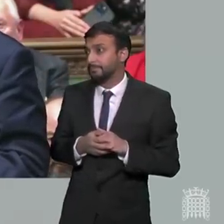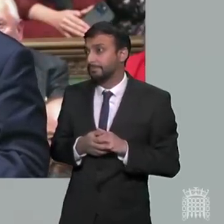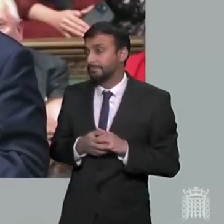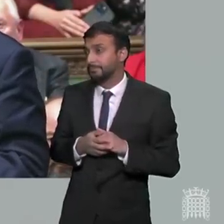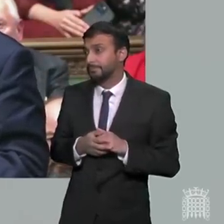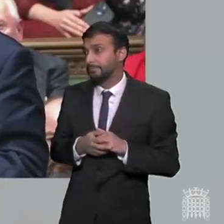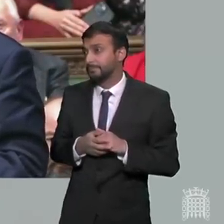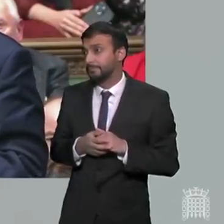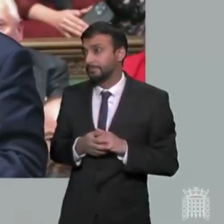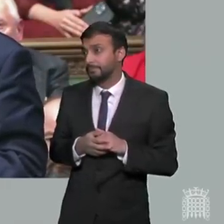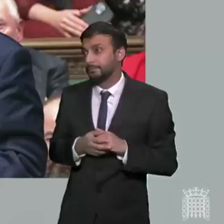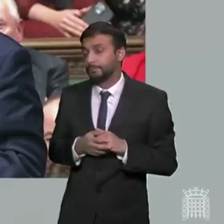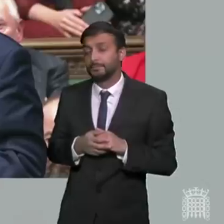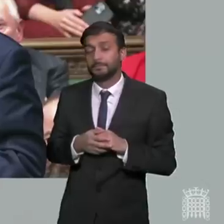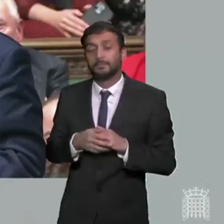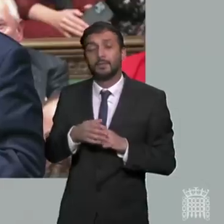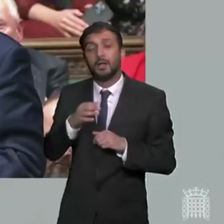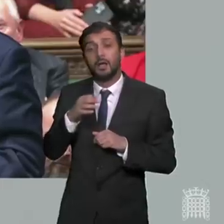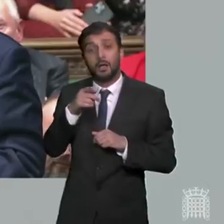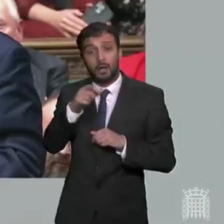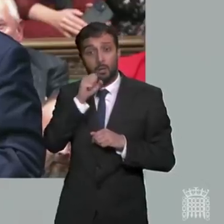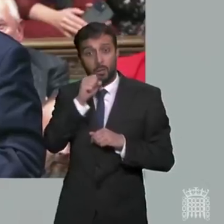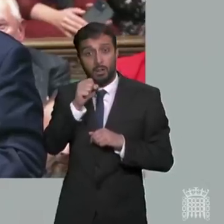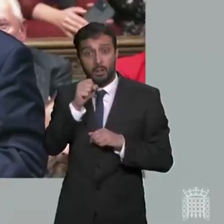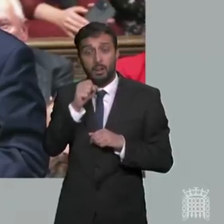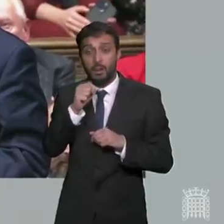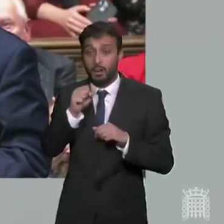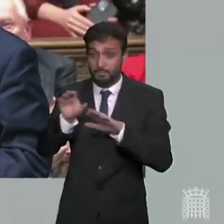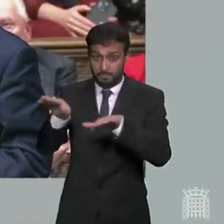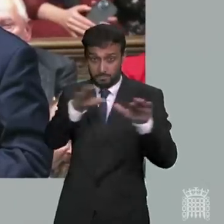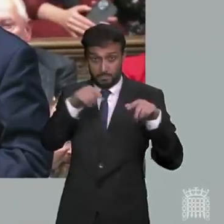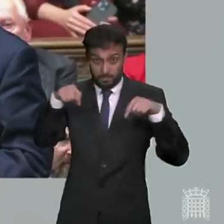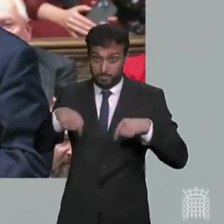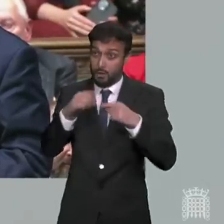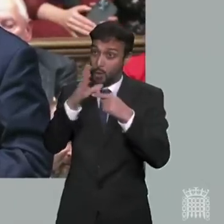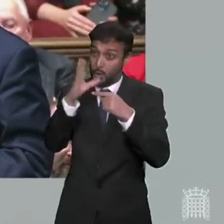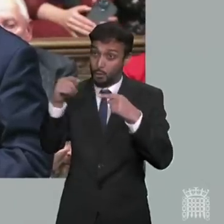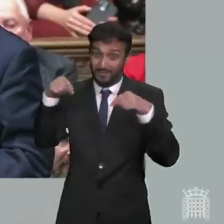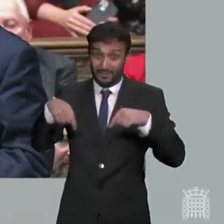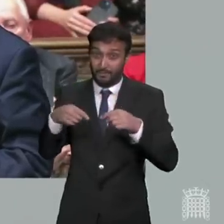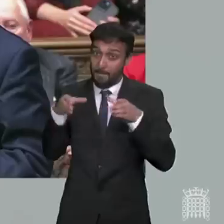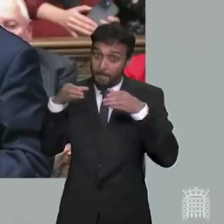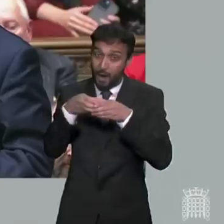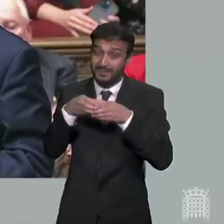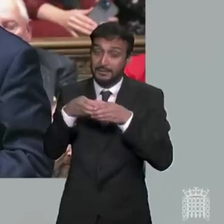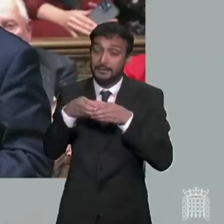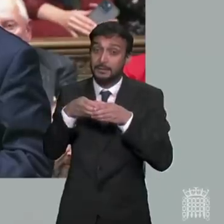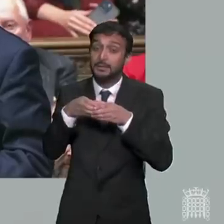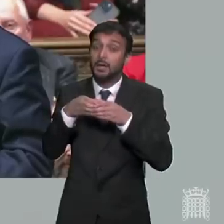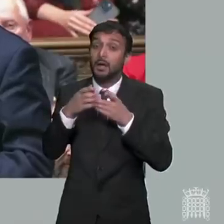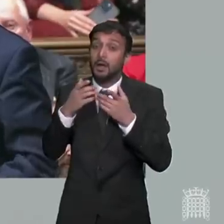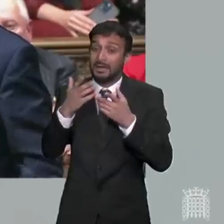the government he leads to our ambition of levelling up communities in every part of our great United